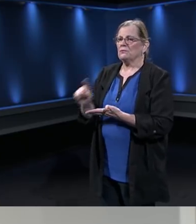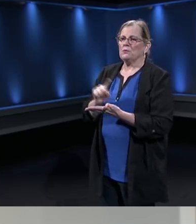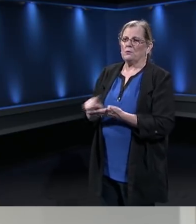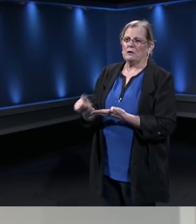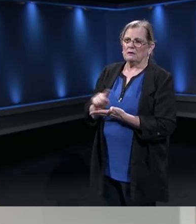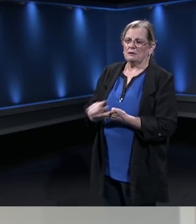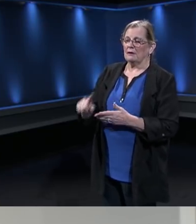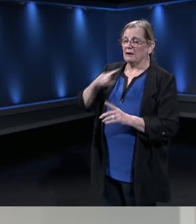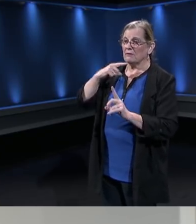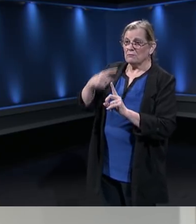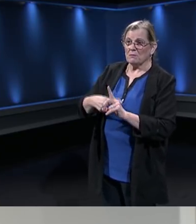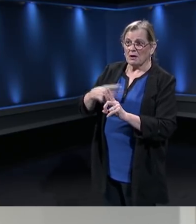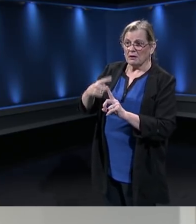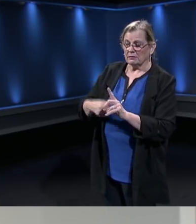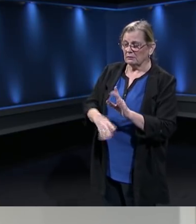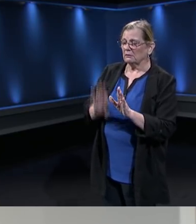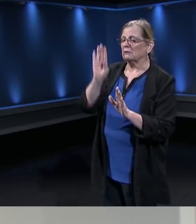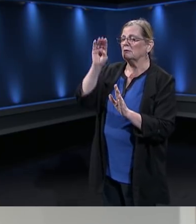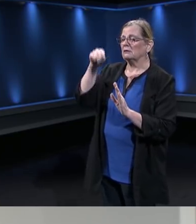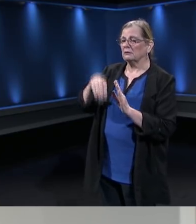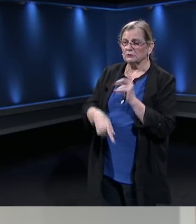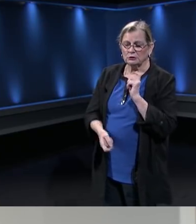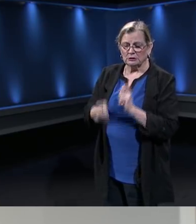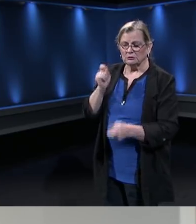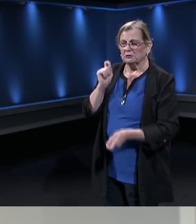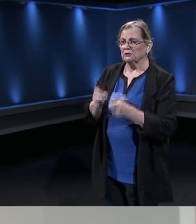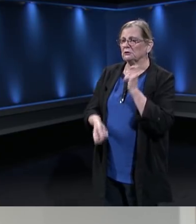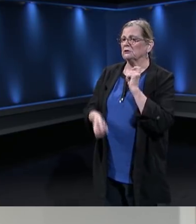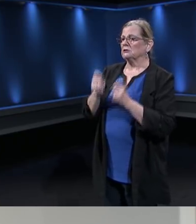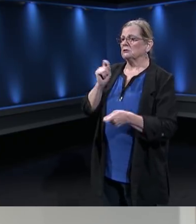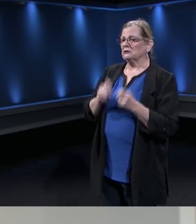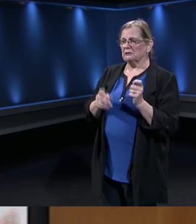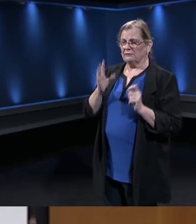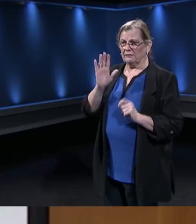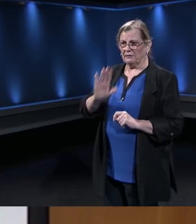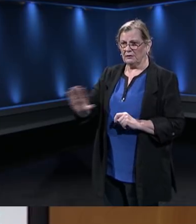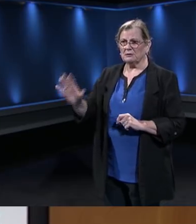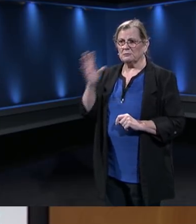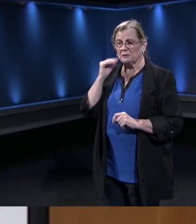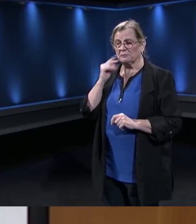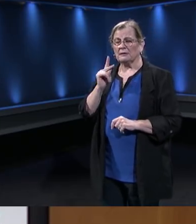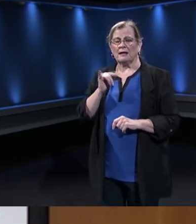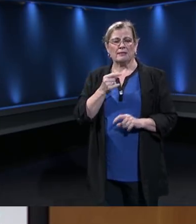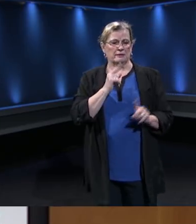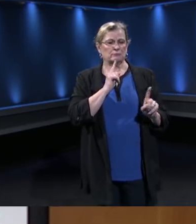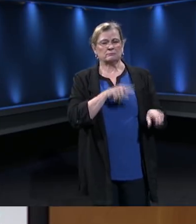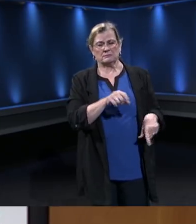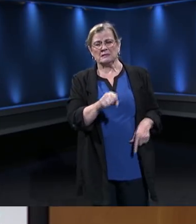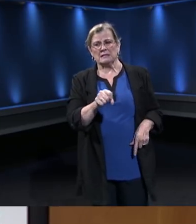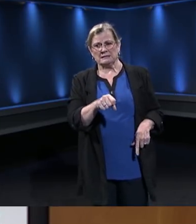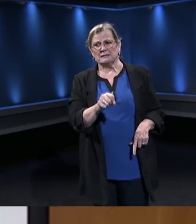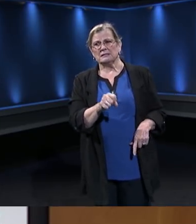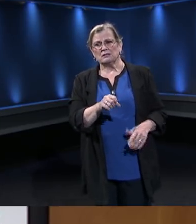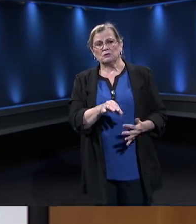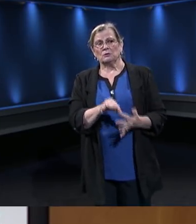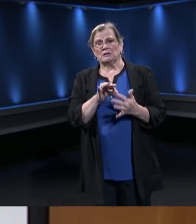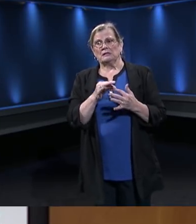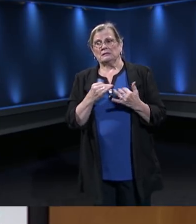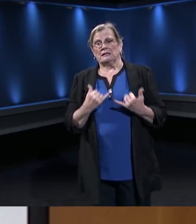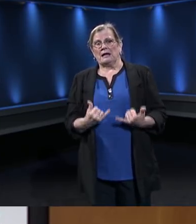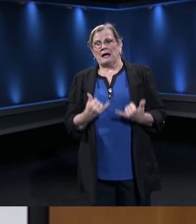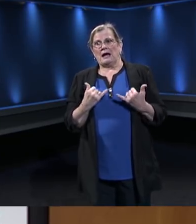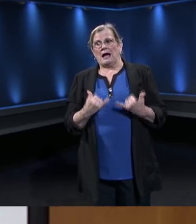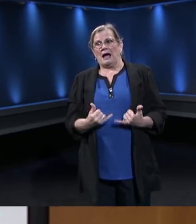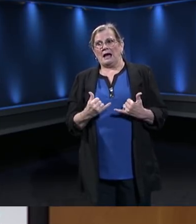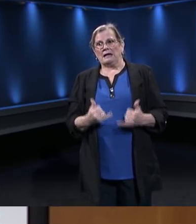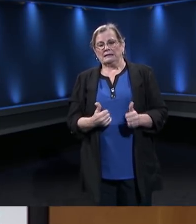change based on the experiences that they're having? Absolutely, and that would go forward now, especially during distance learning. I know a lot of us are having